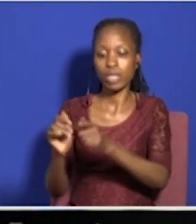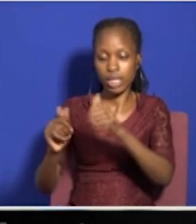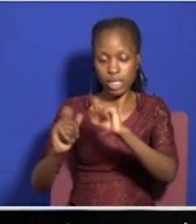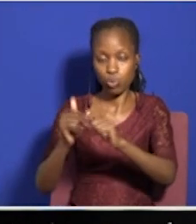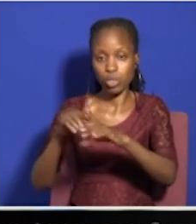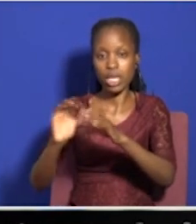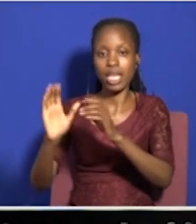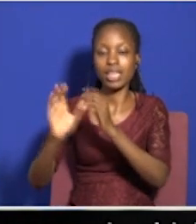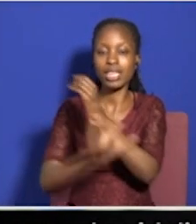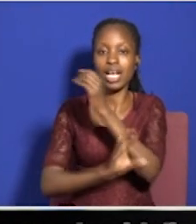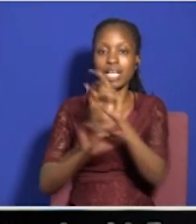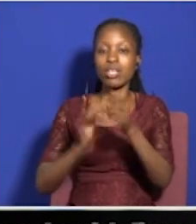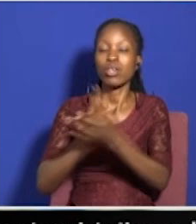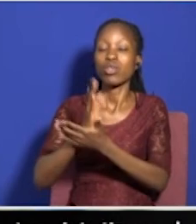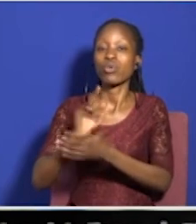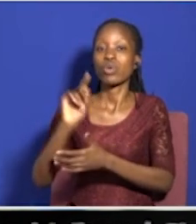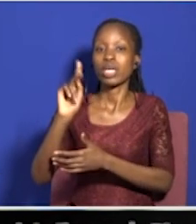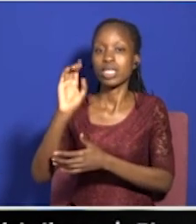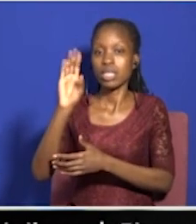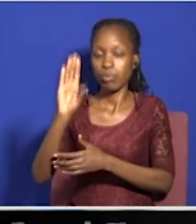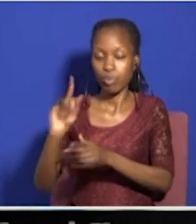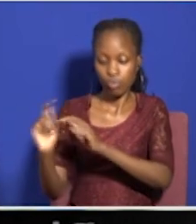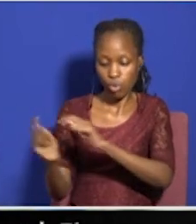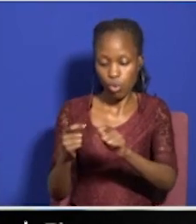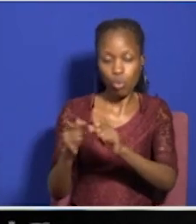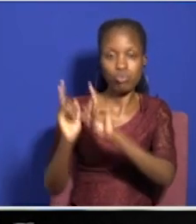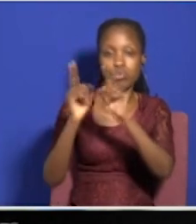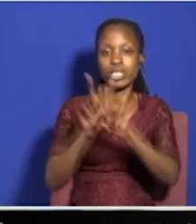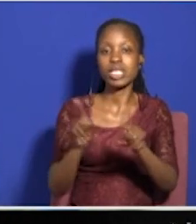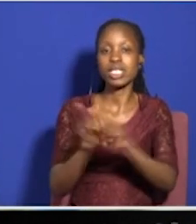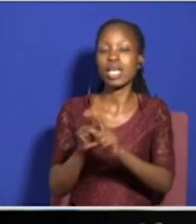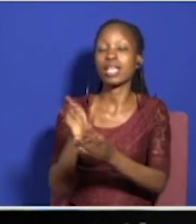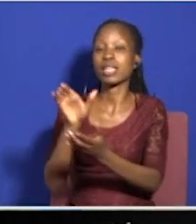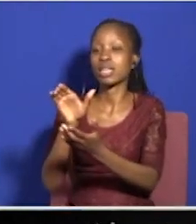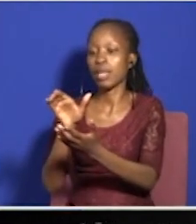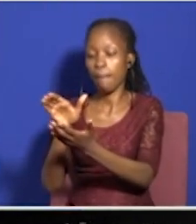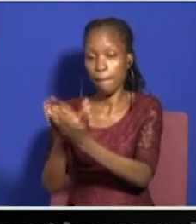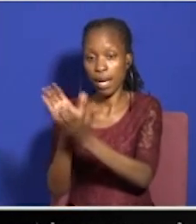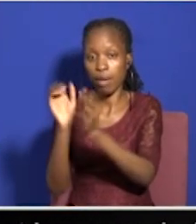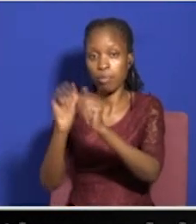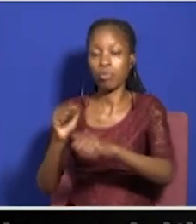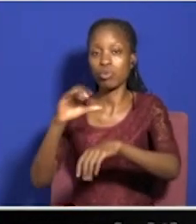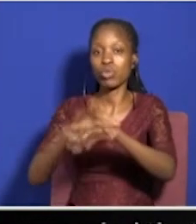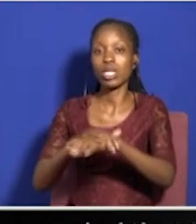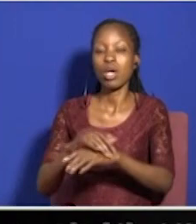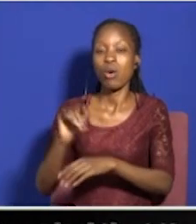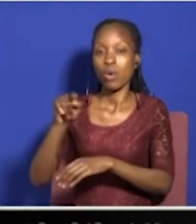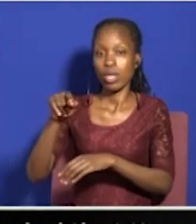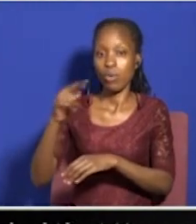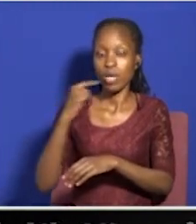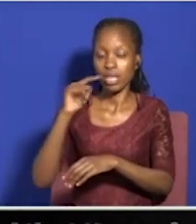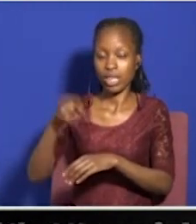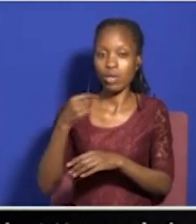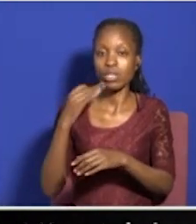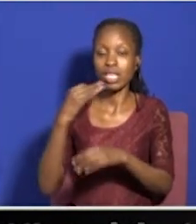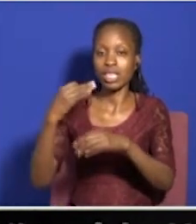country. Through the KCB East Africa Golf Tour, the bank has reached over 1,300 participants and over